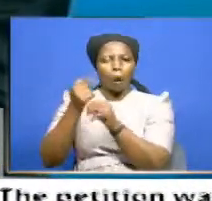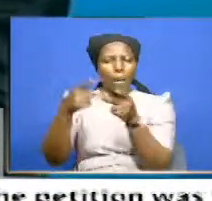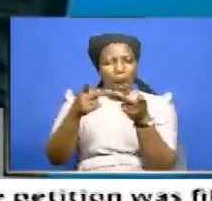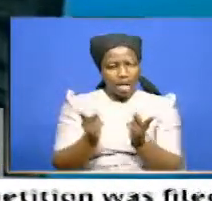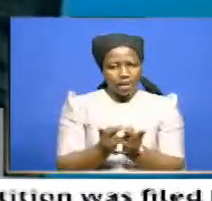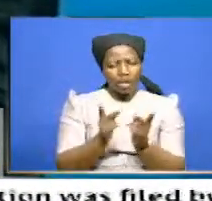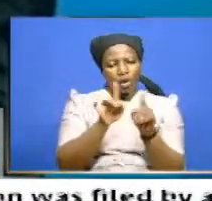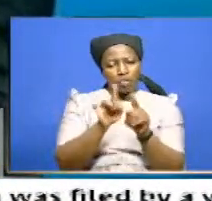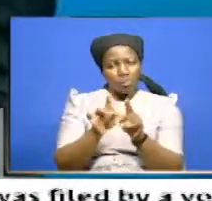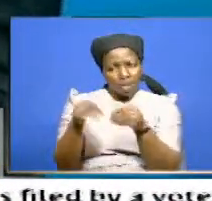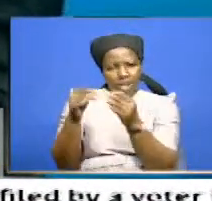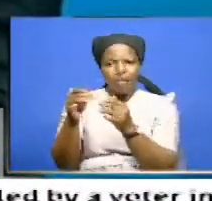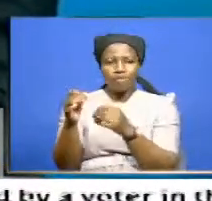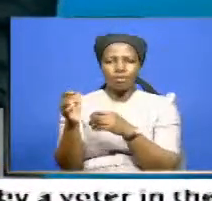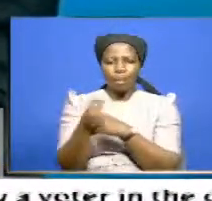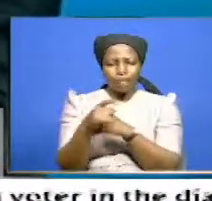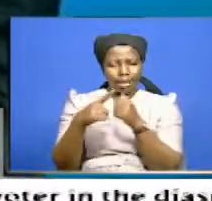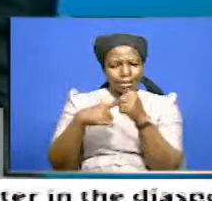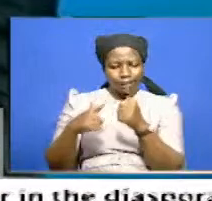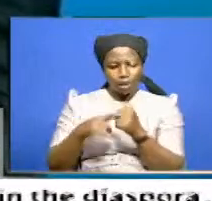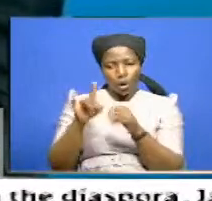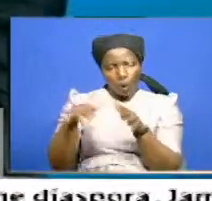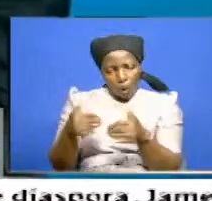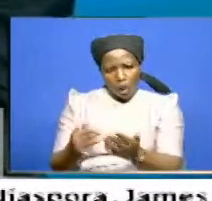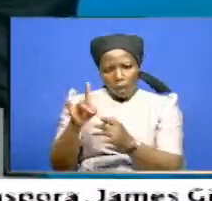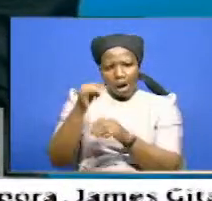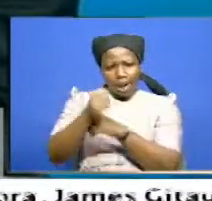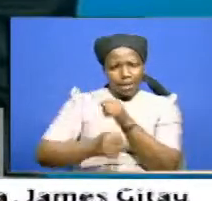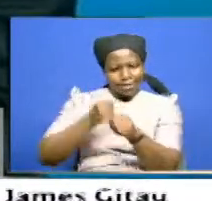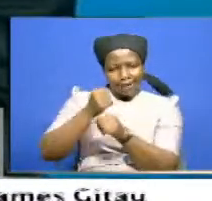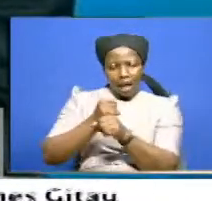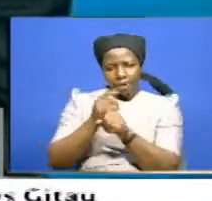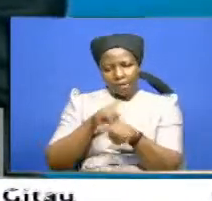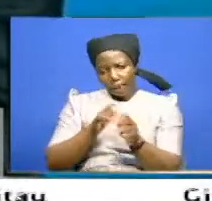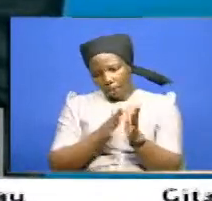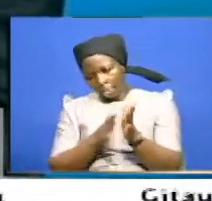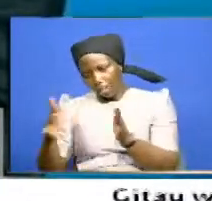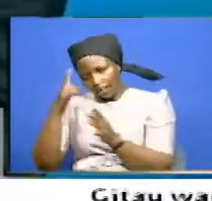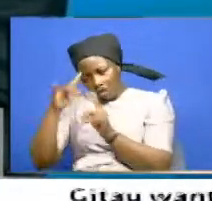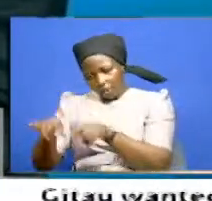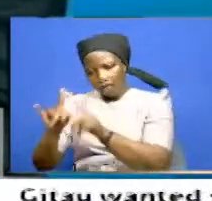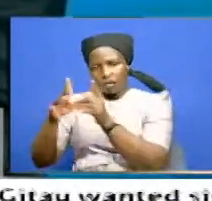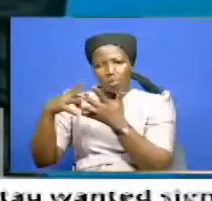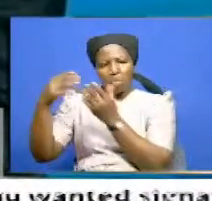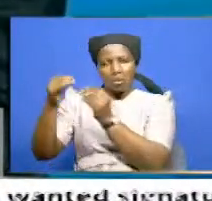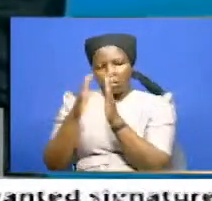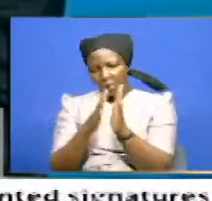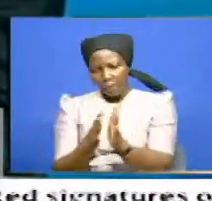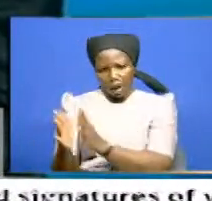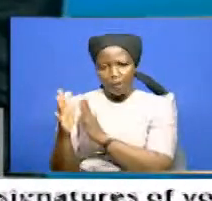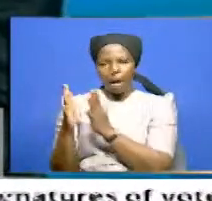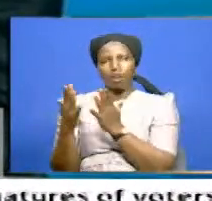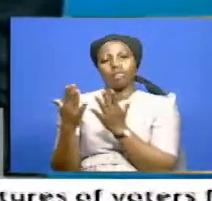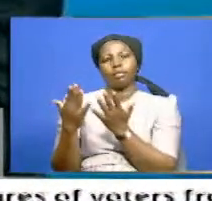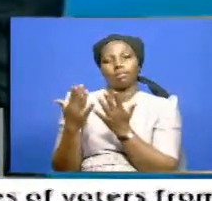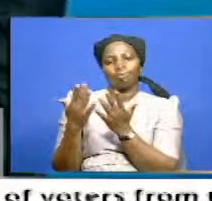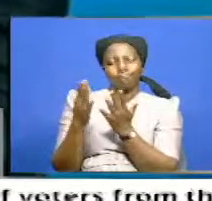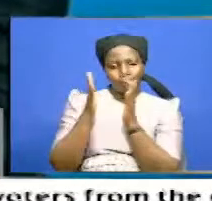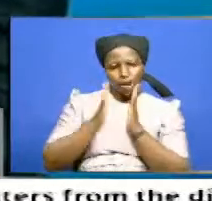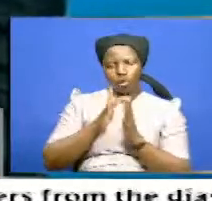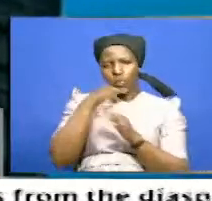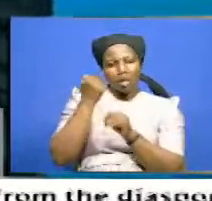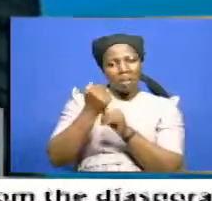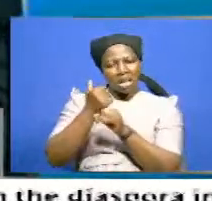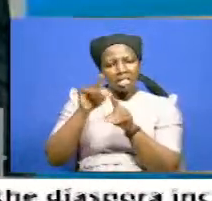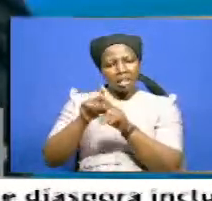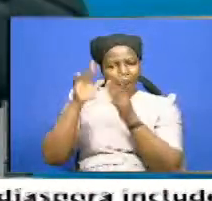1 year moratorium so that they can reorganize themselves. They can set up, if that person was a chef at a certain